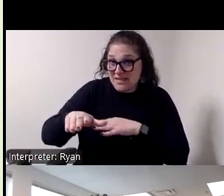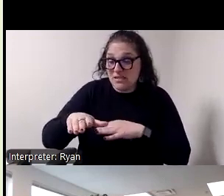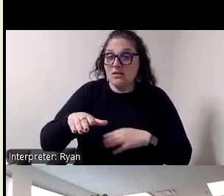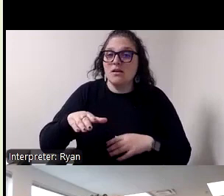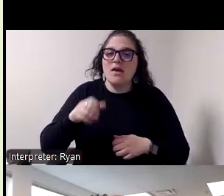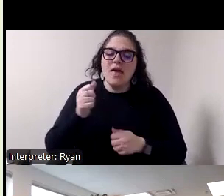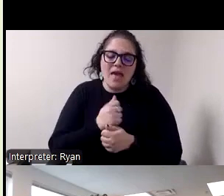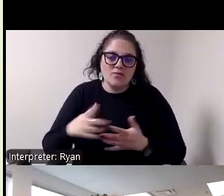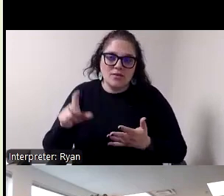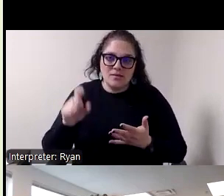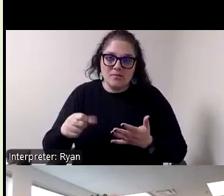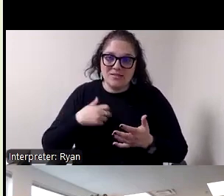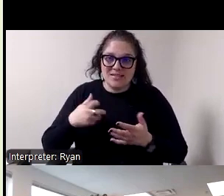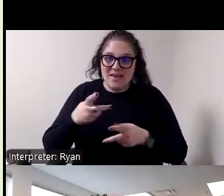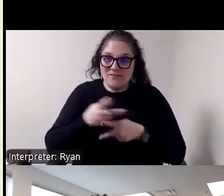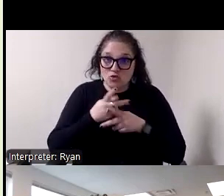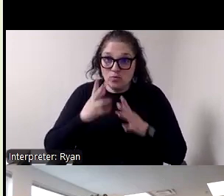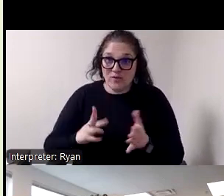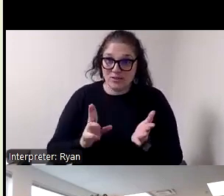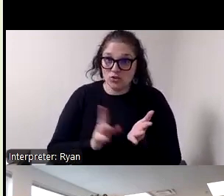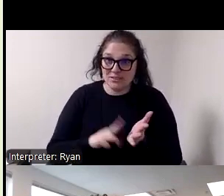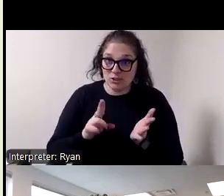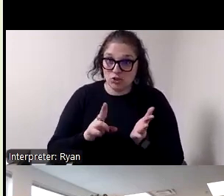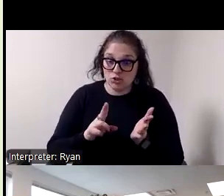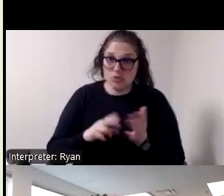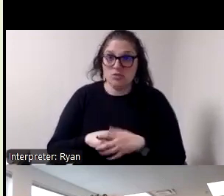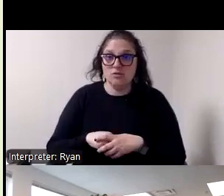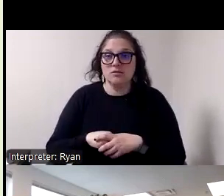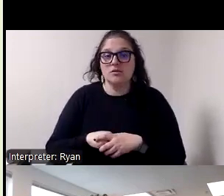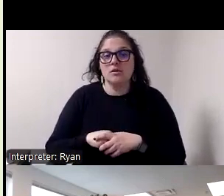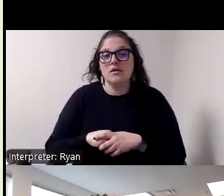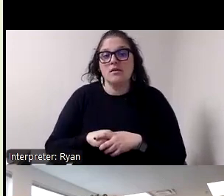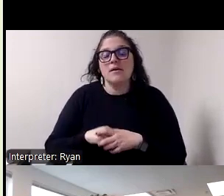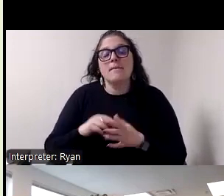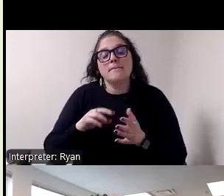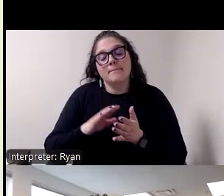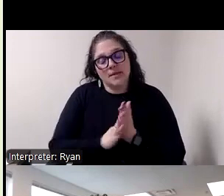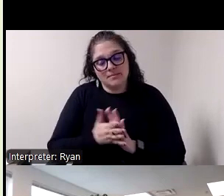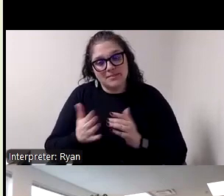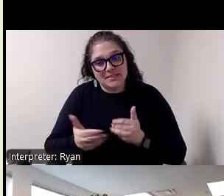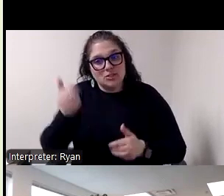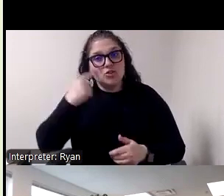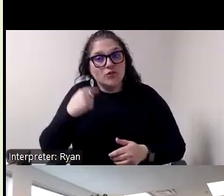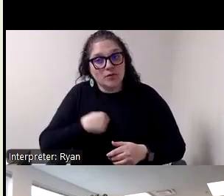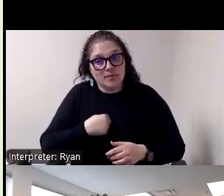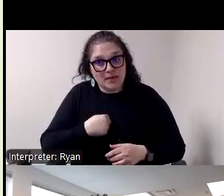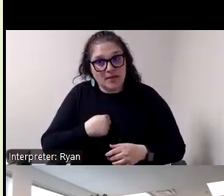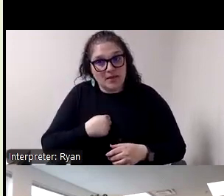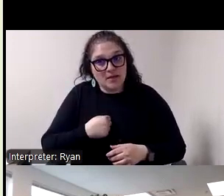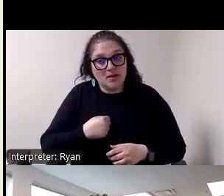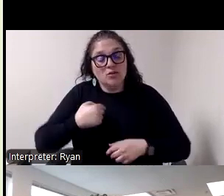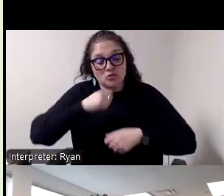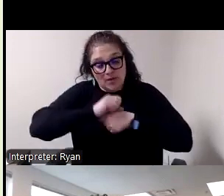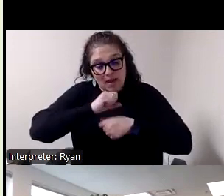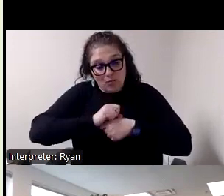must have a supervisor signature on it. It makes everything a lot easier for me. That way, when I'm working